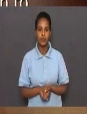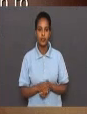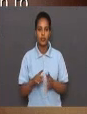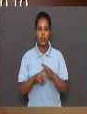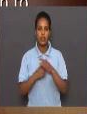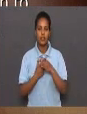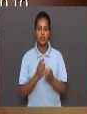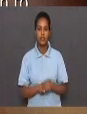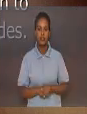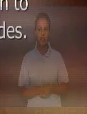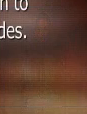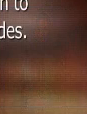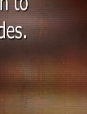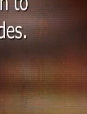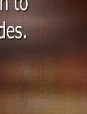Begin.